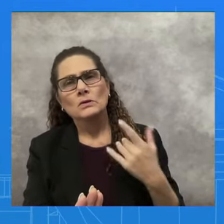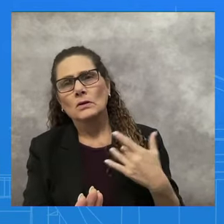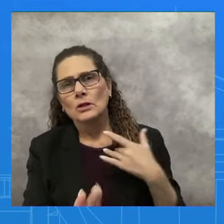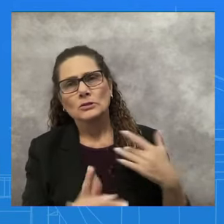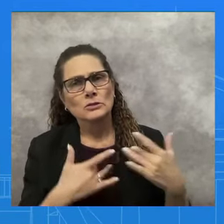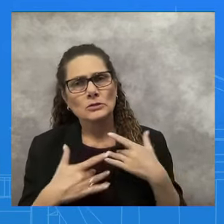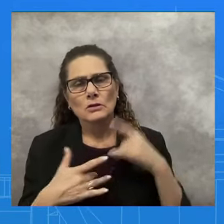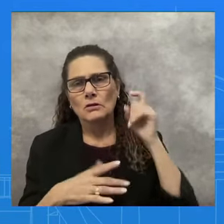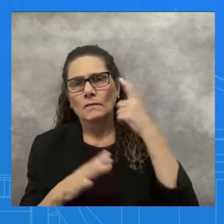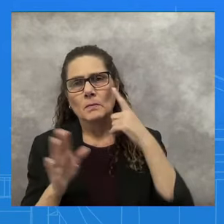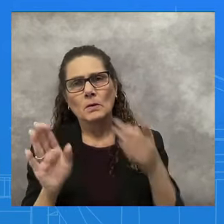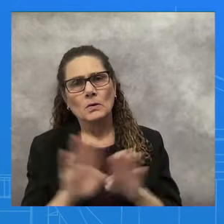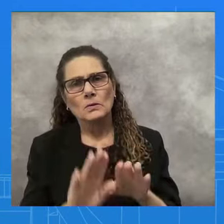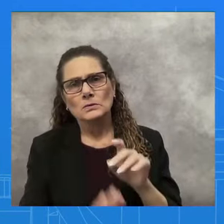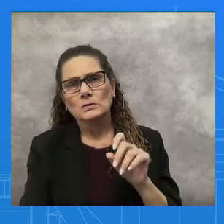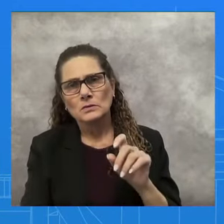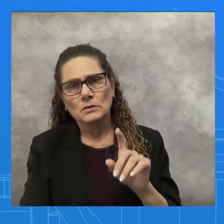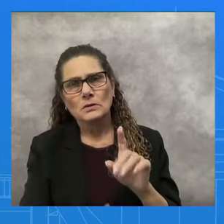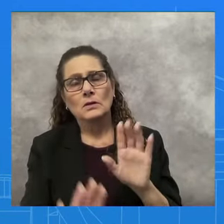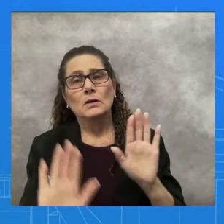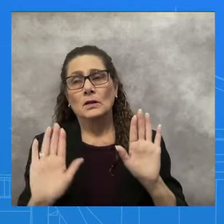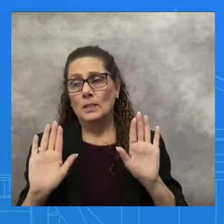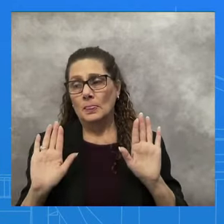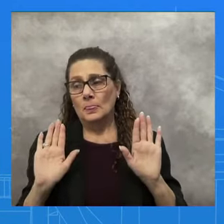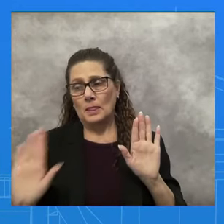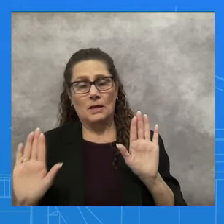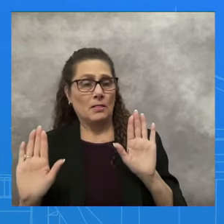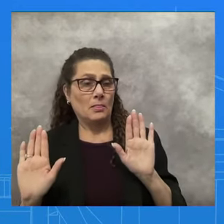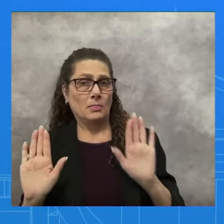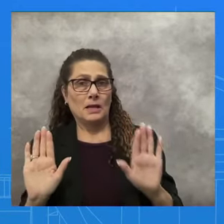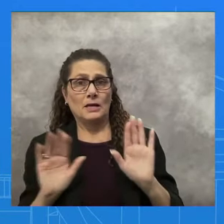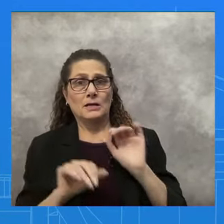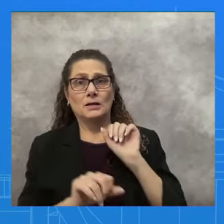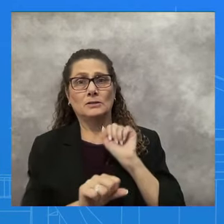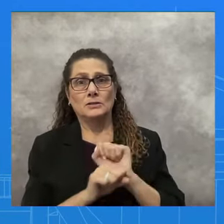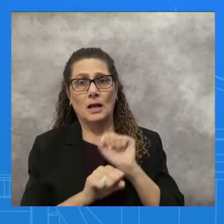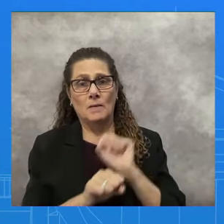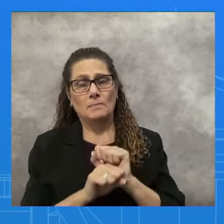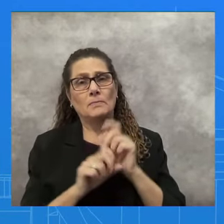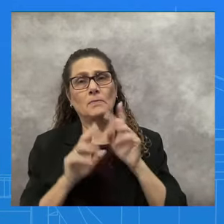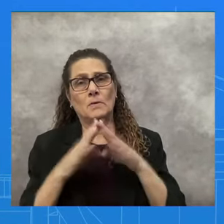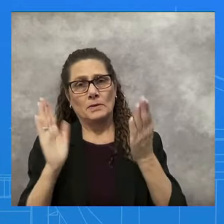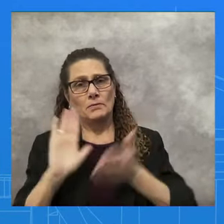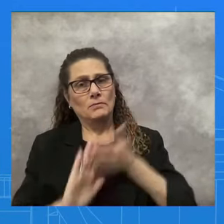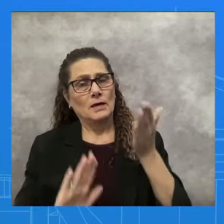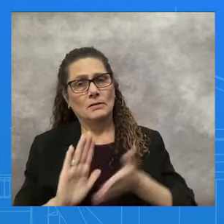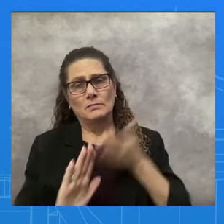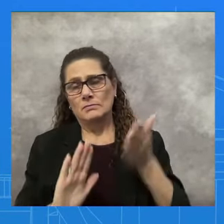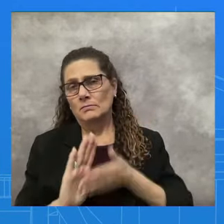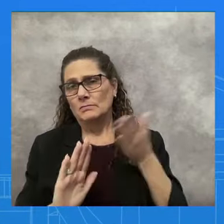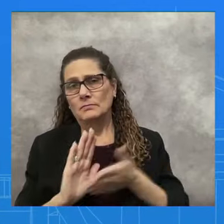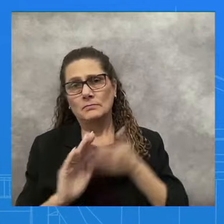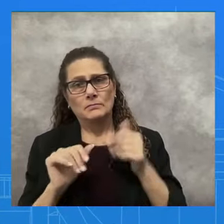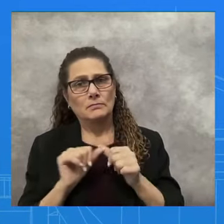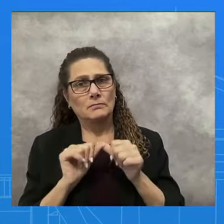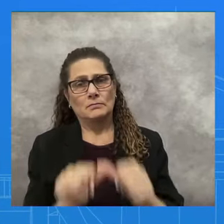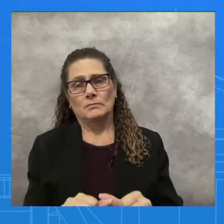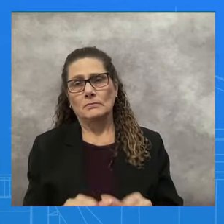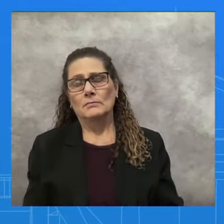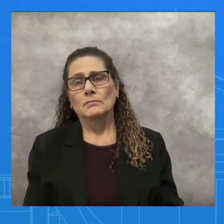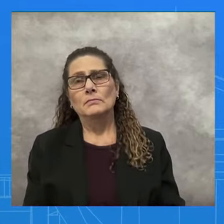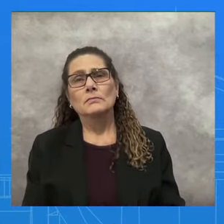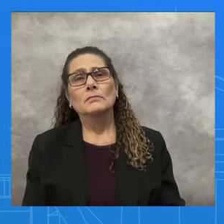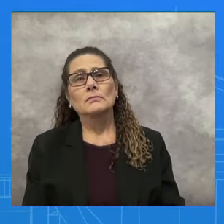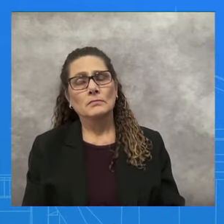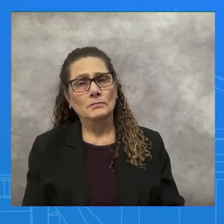keep the government open. And we want them to do that. We want them to continue to keep the government open. It is their basic duty to do that. And